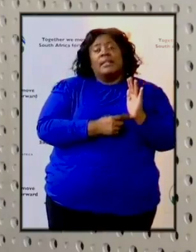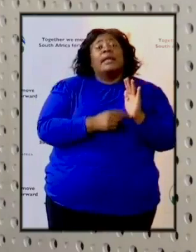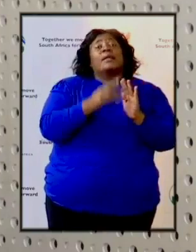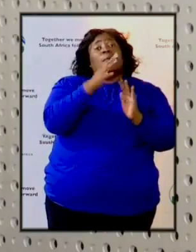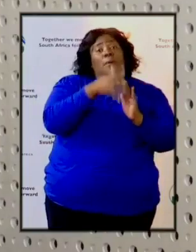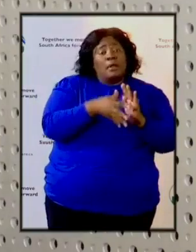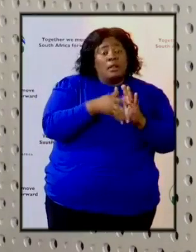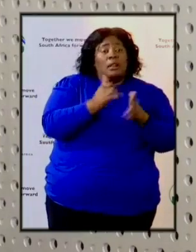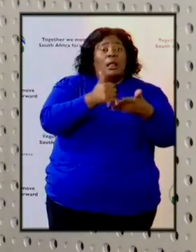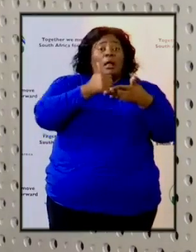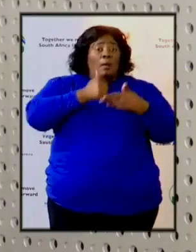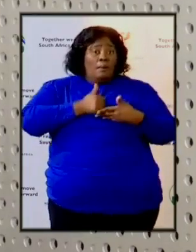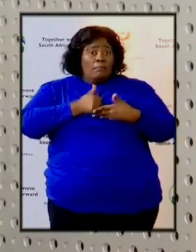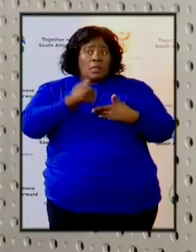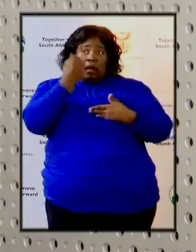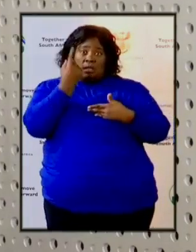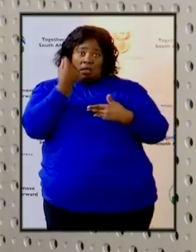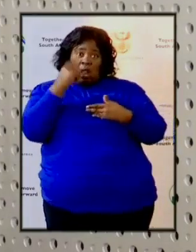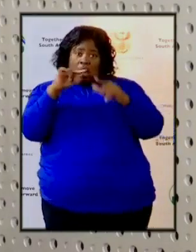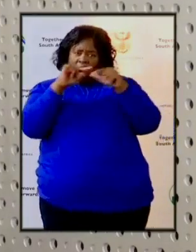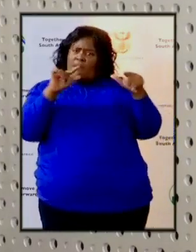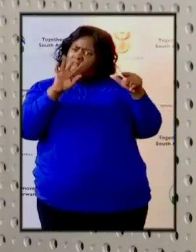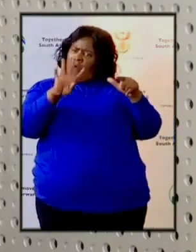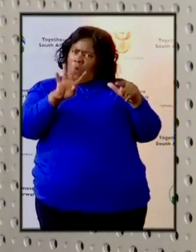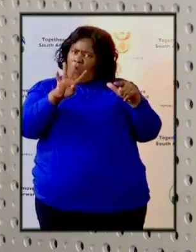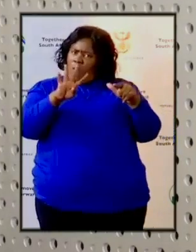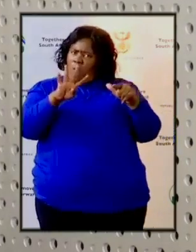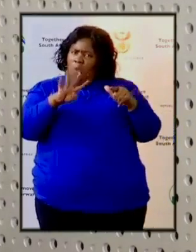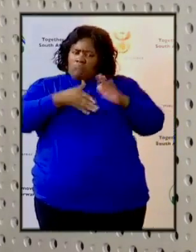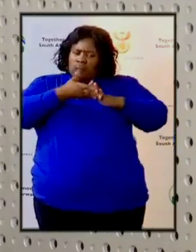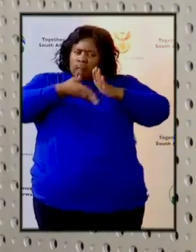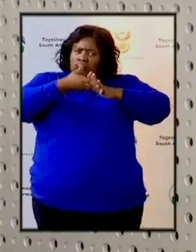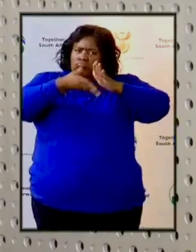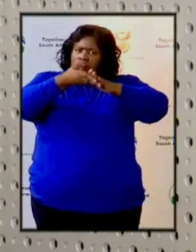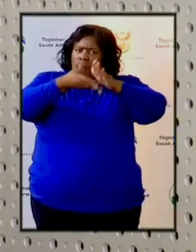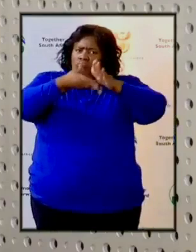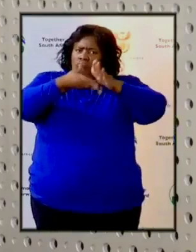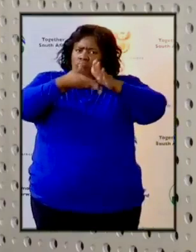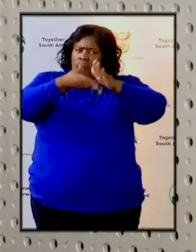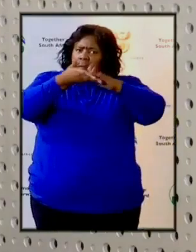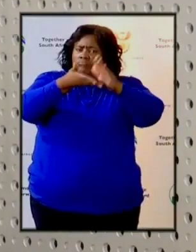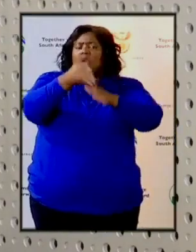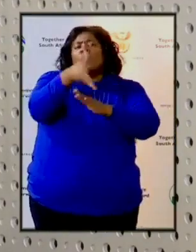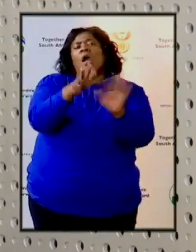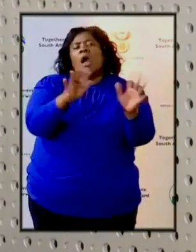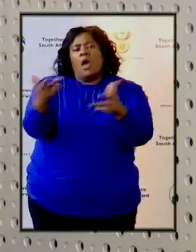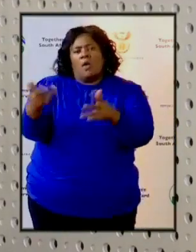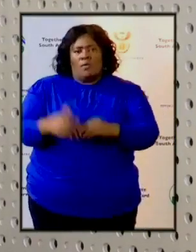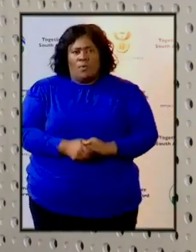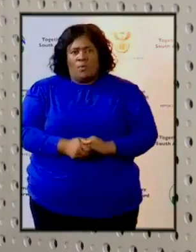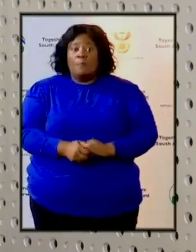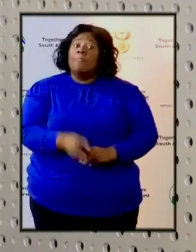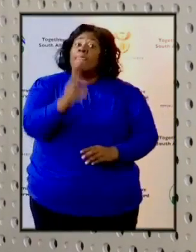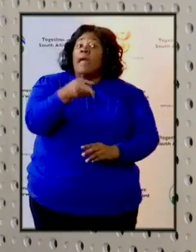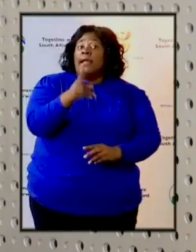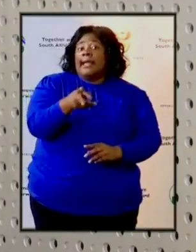inform how do we proceed at level four of the lockdown. Again, we